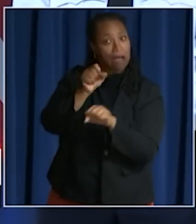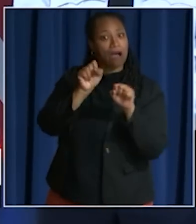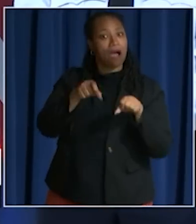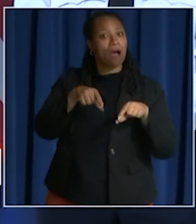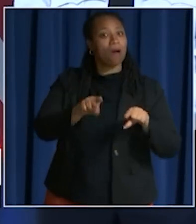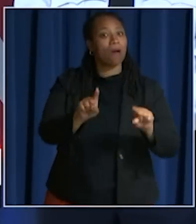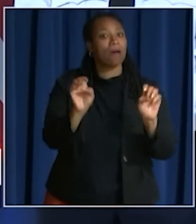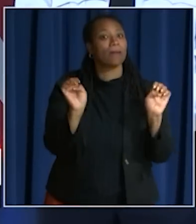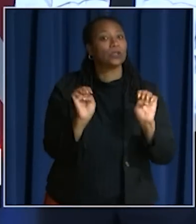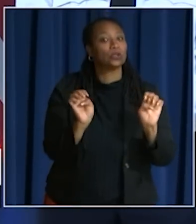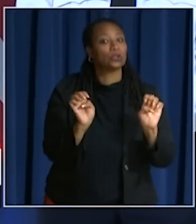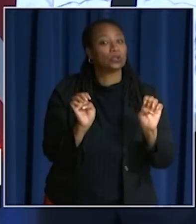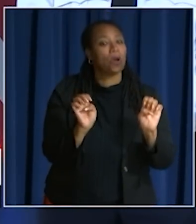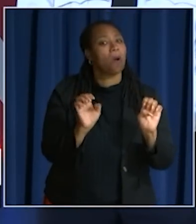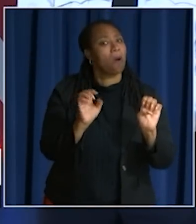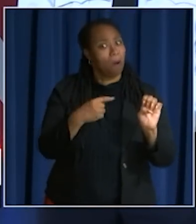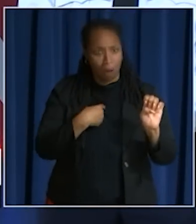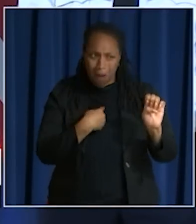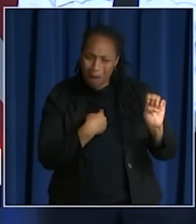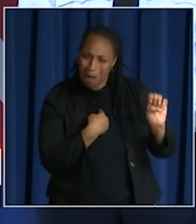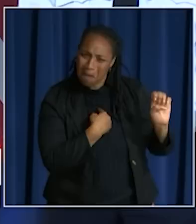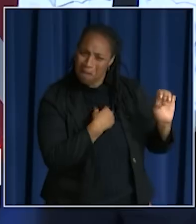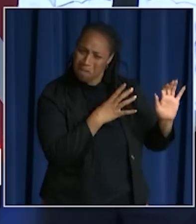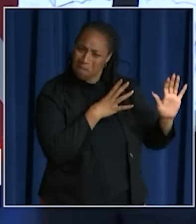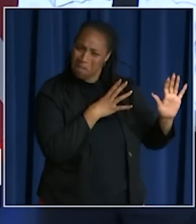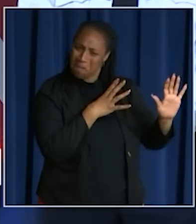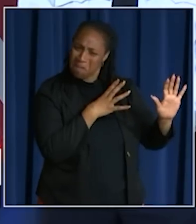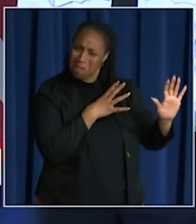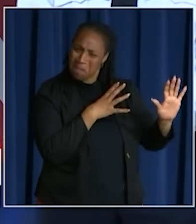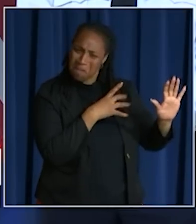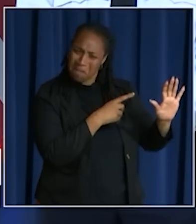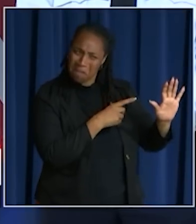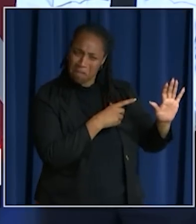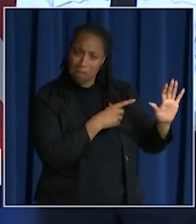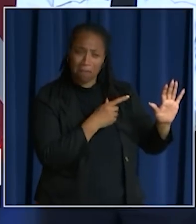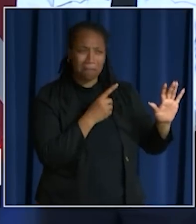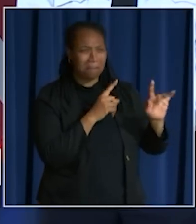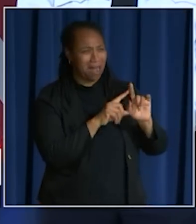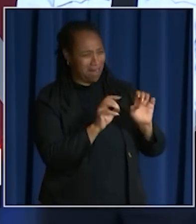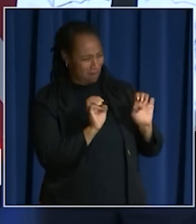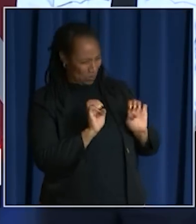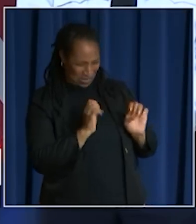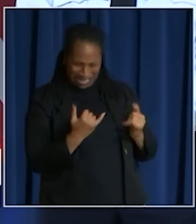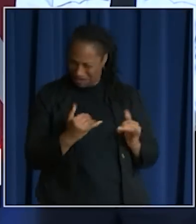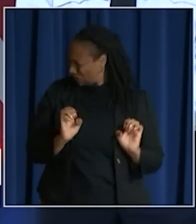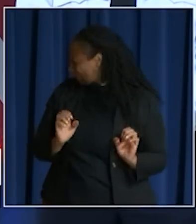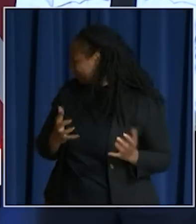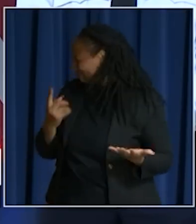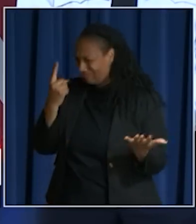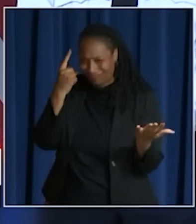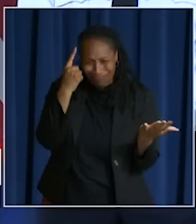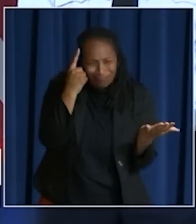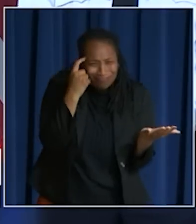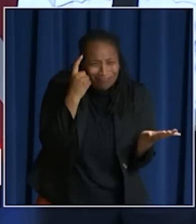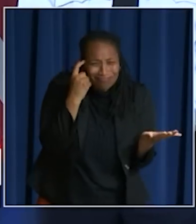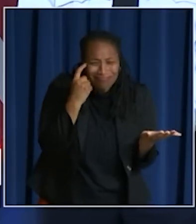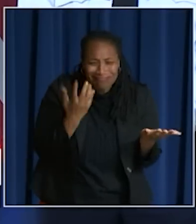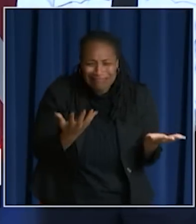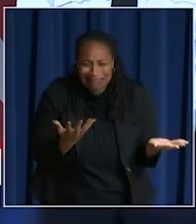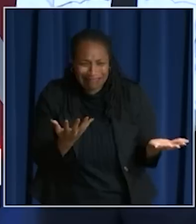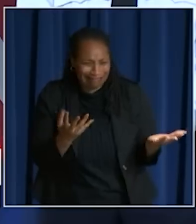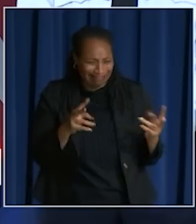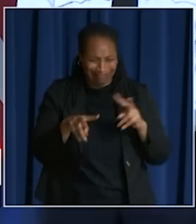subjectivity of that declaration. In fact, the chief has already provided